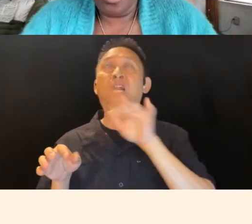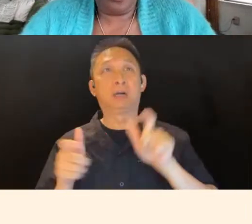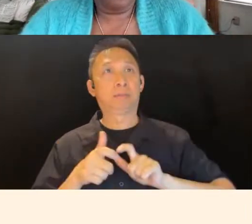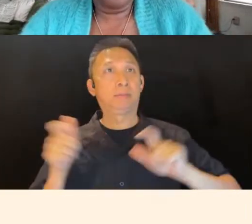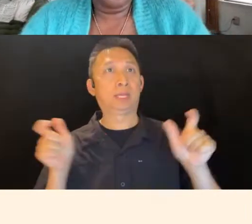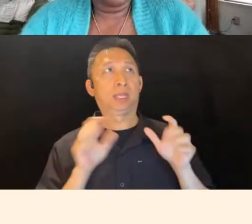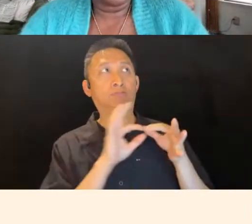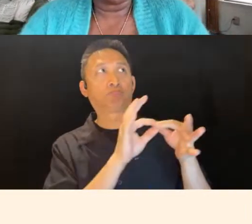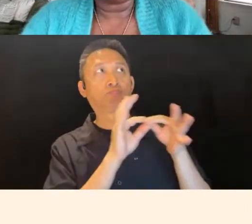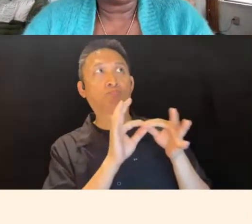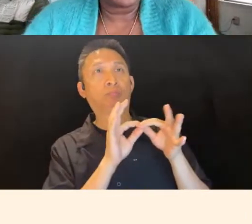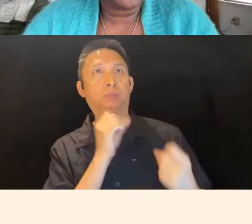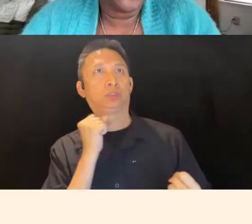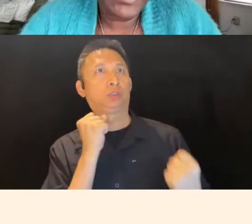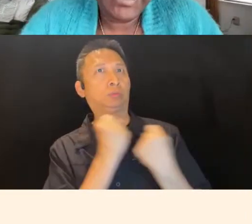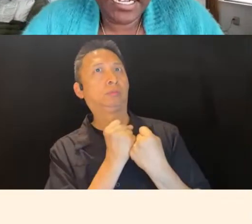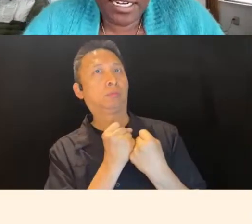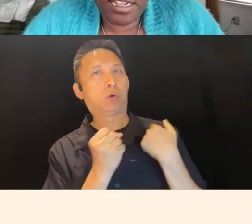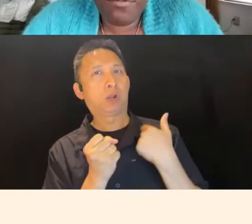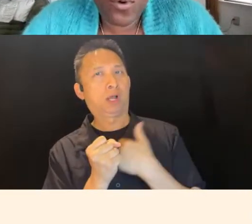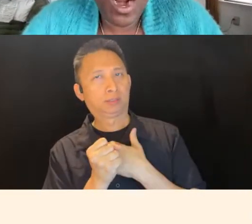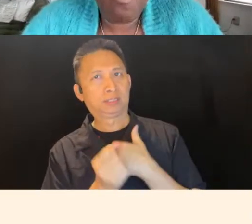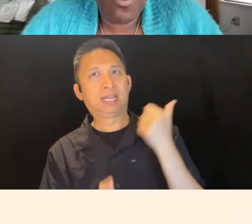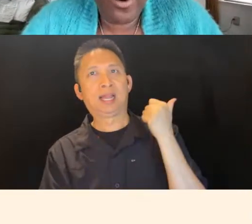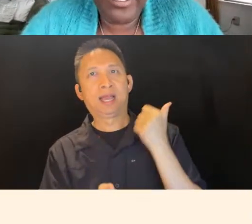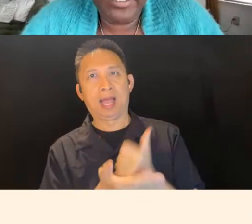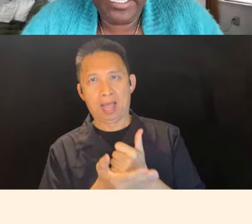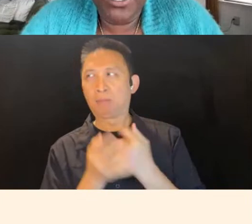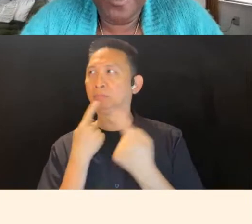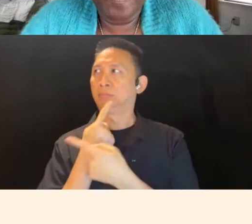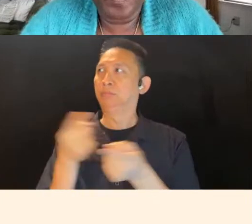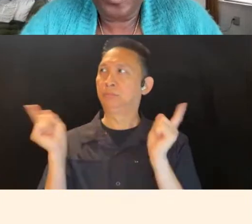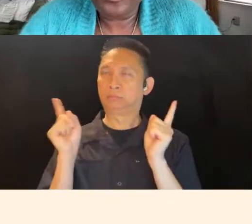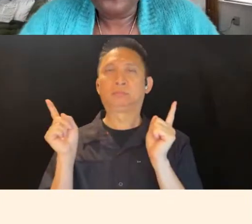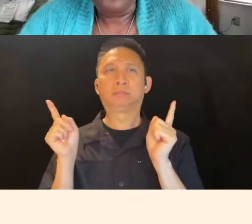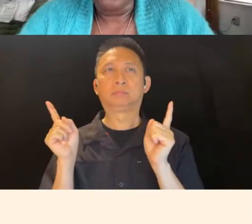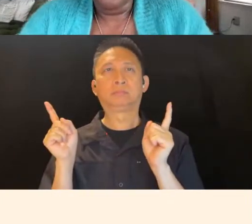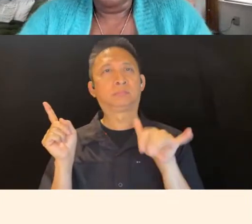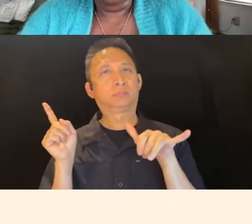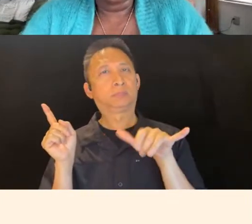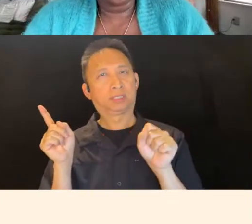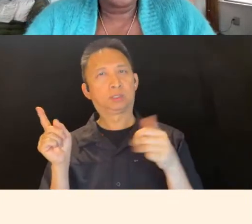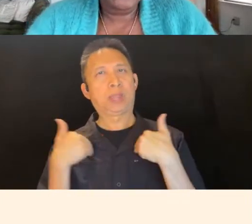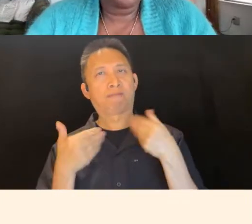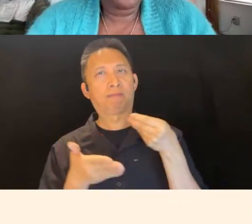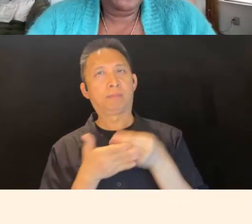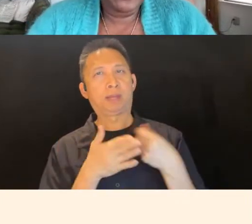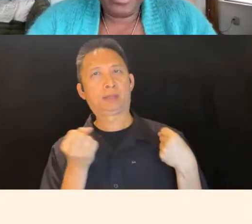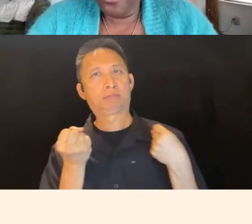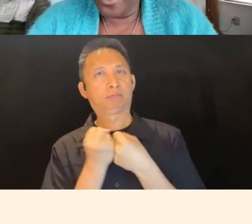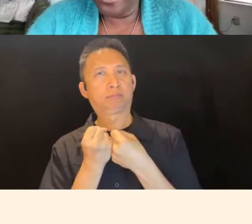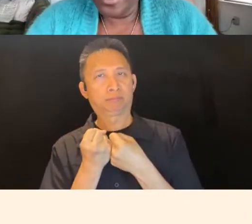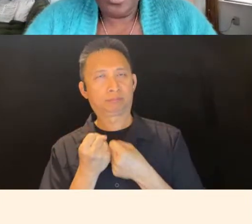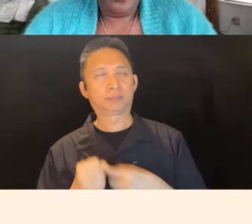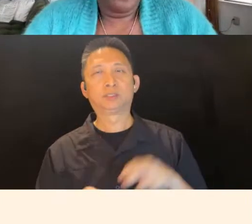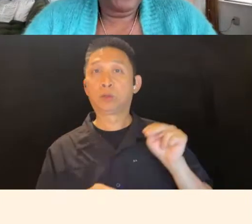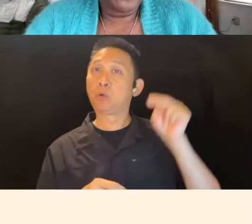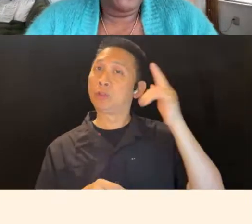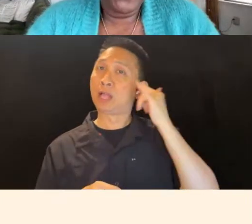to build a financial identity for our organization. So Northern California Land